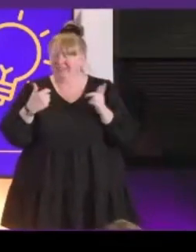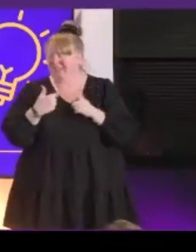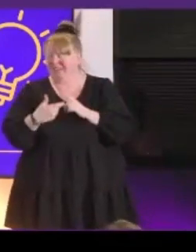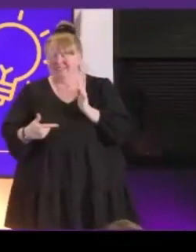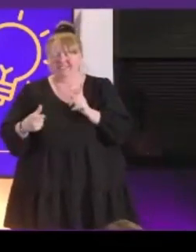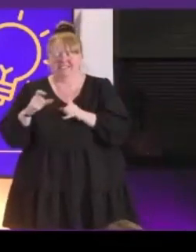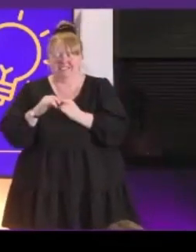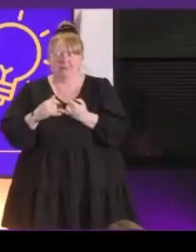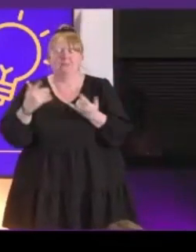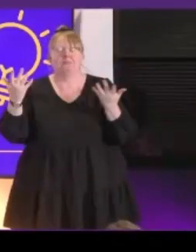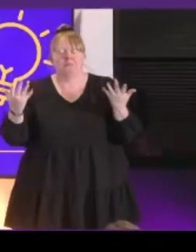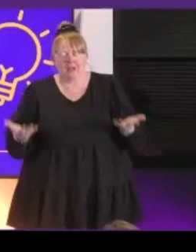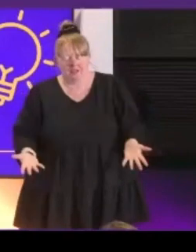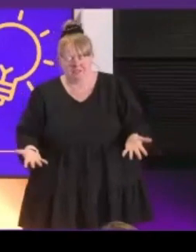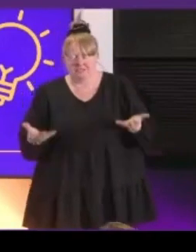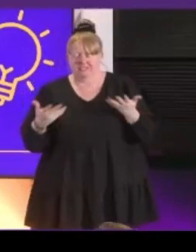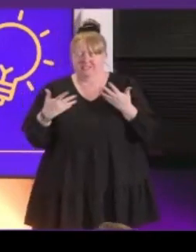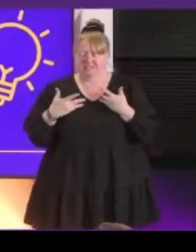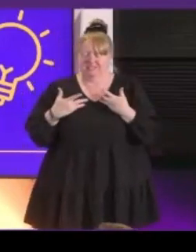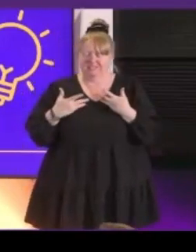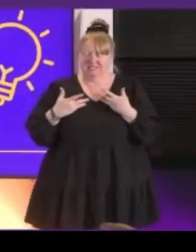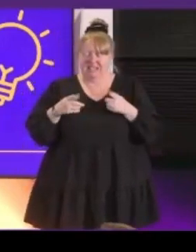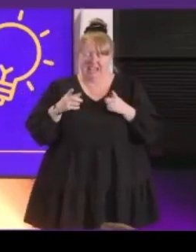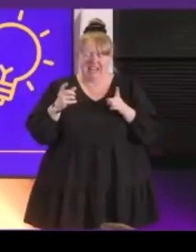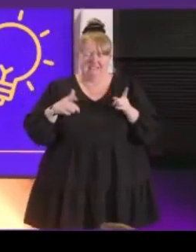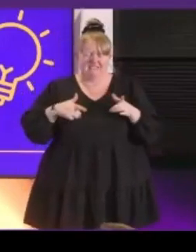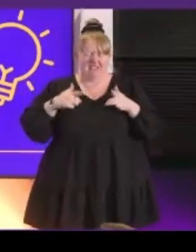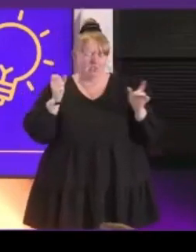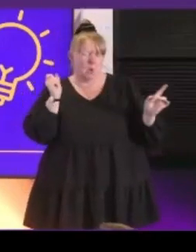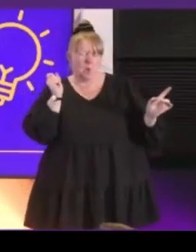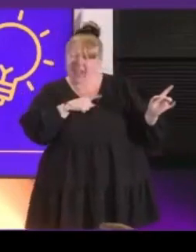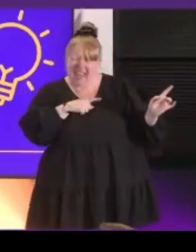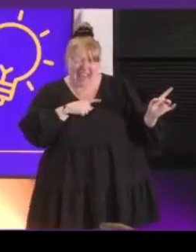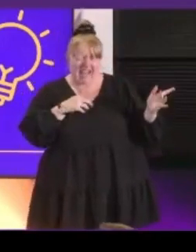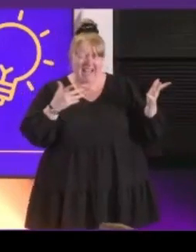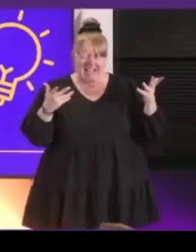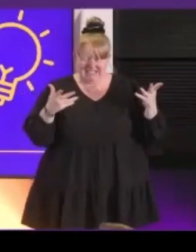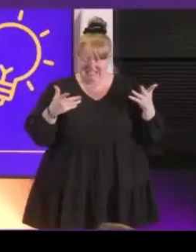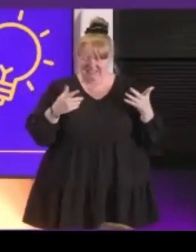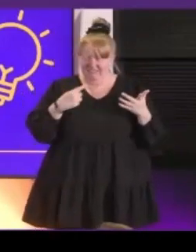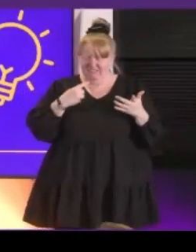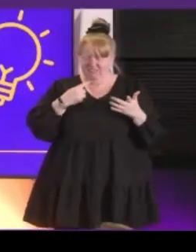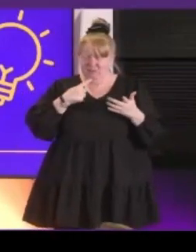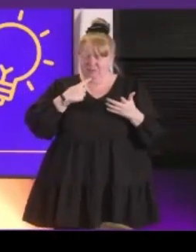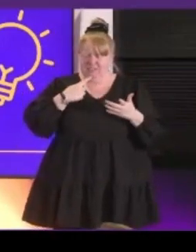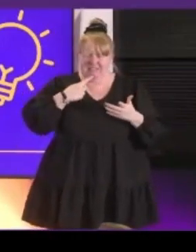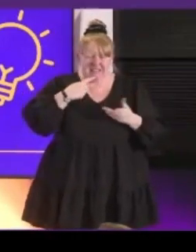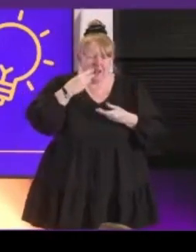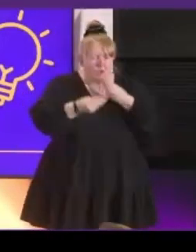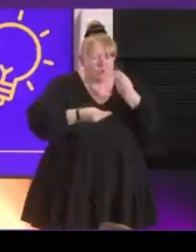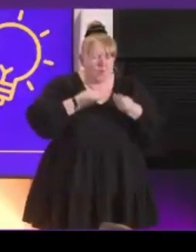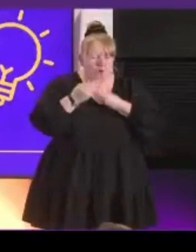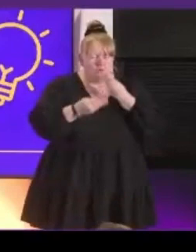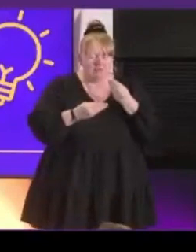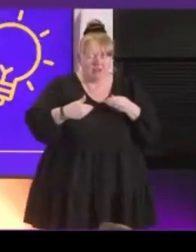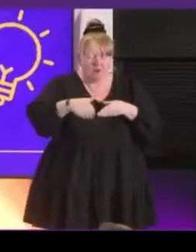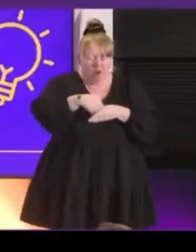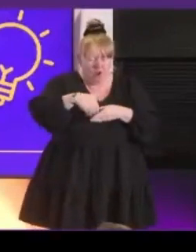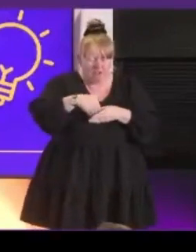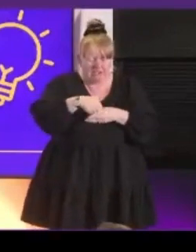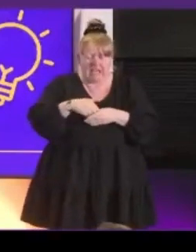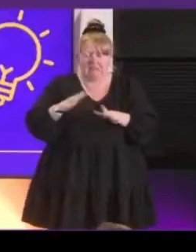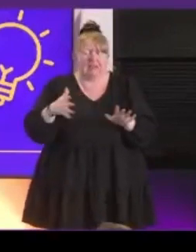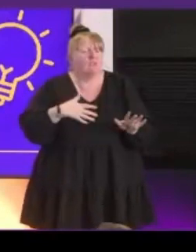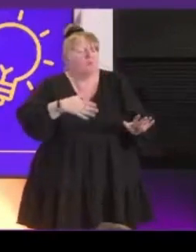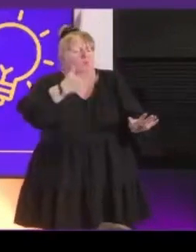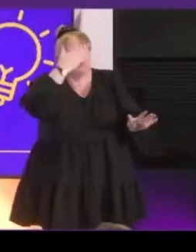But it's that. It feels weird if you do that, if you tell that story in context. But unless you don't know. And